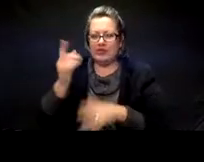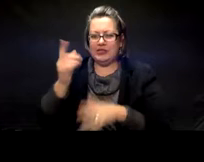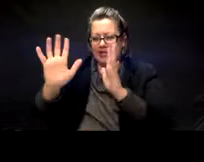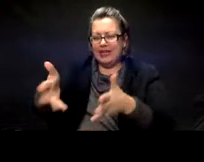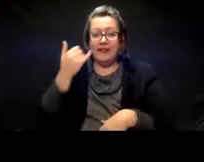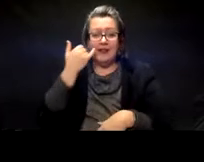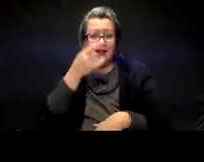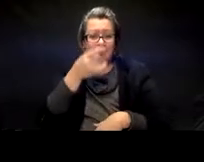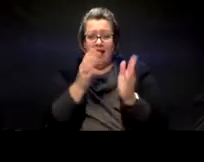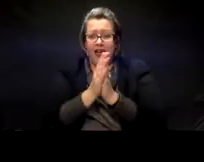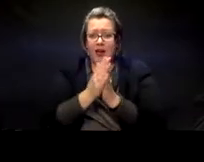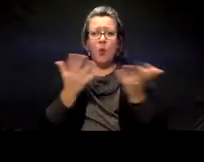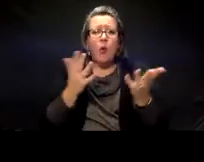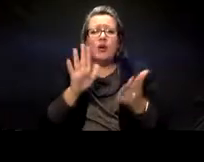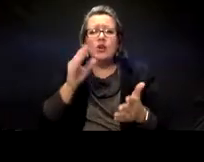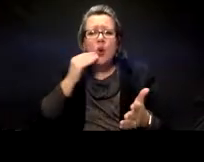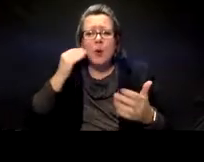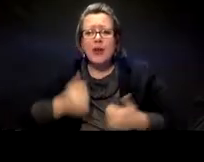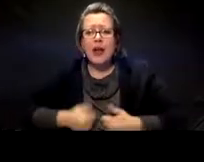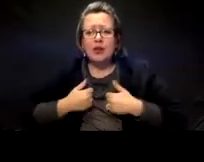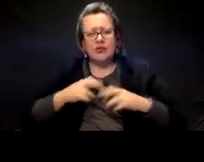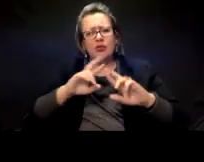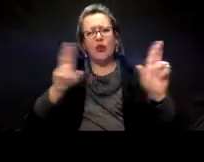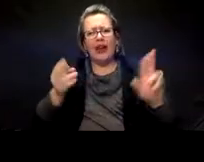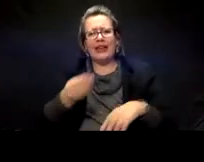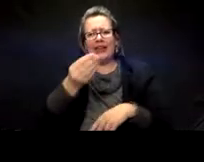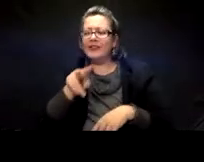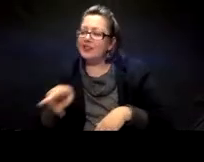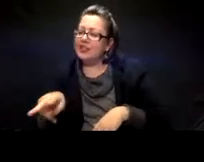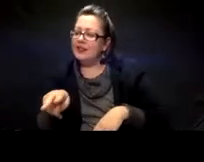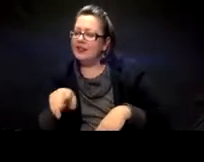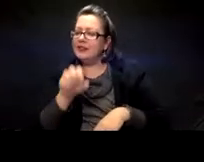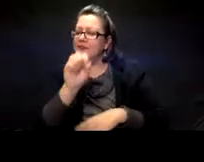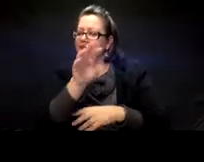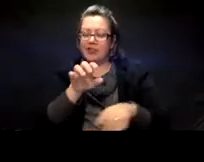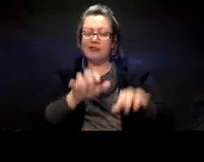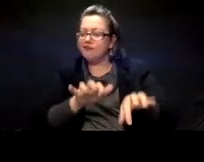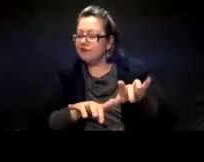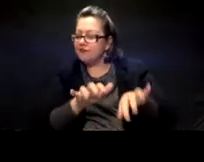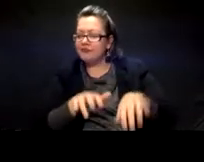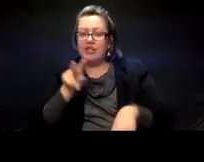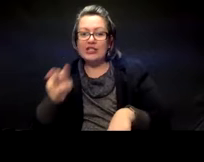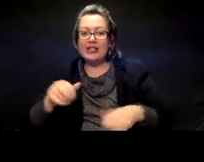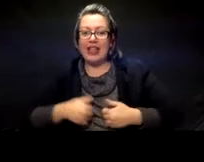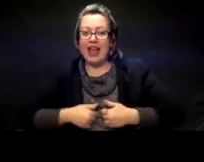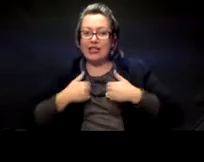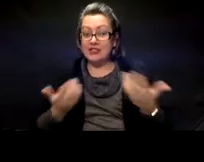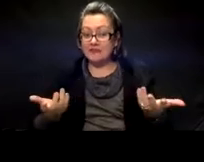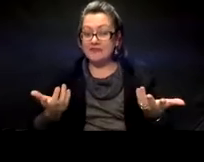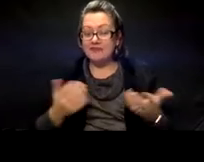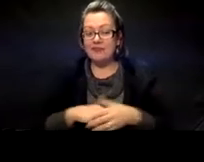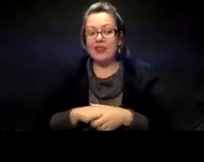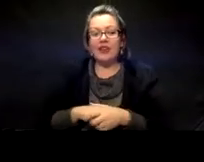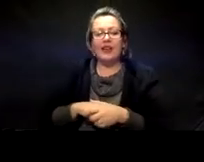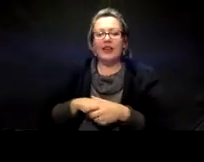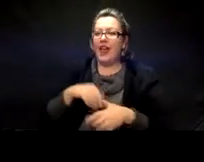paper near the phone with the address. That way, when the child is asked, they have it and they're able to